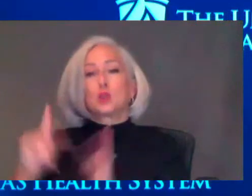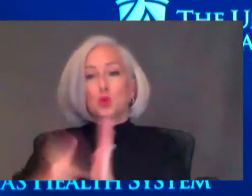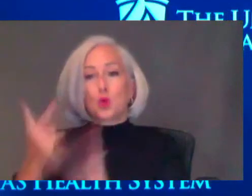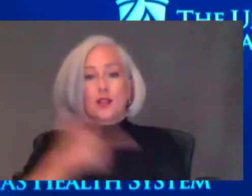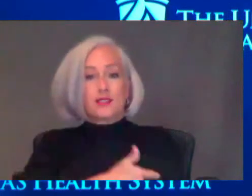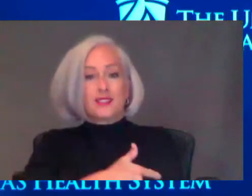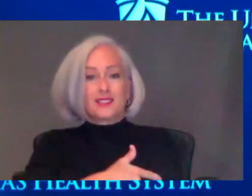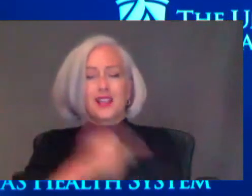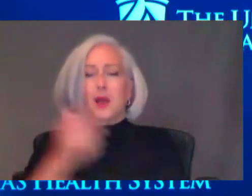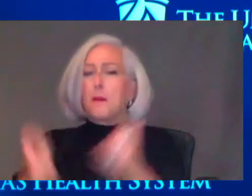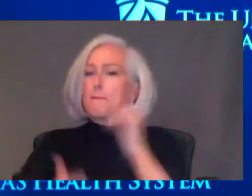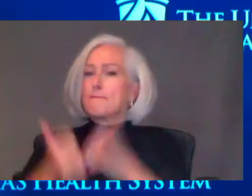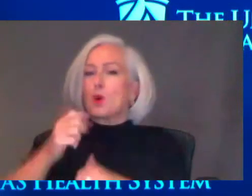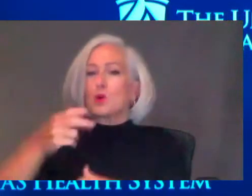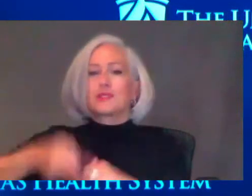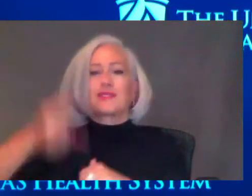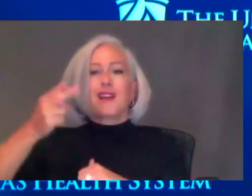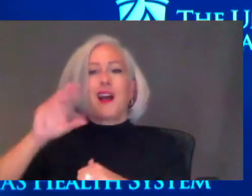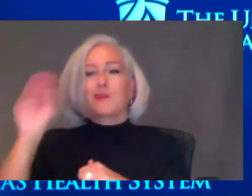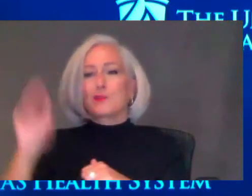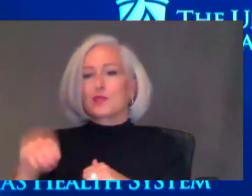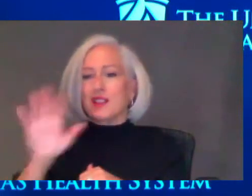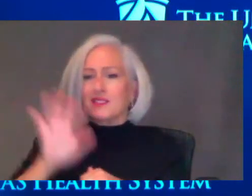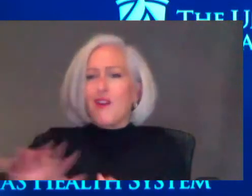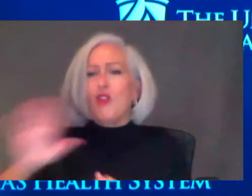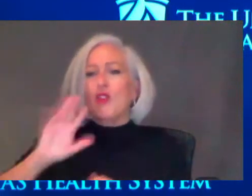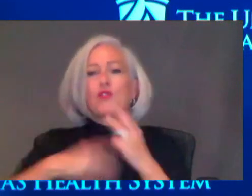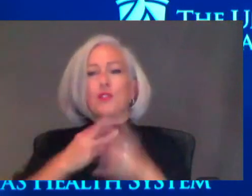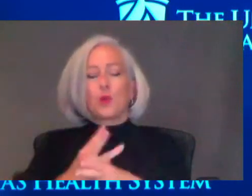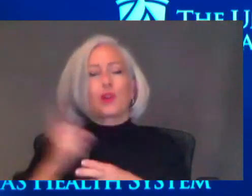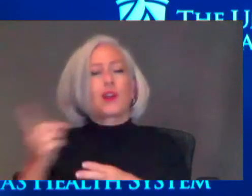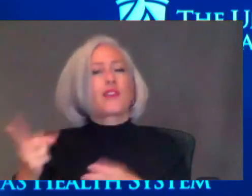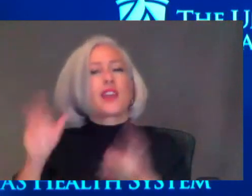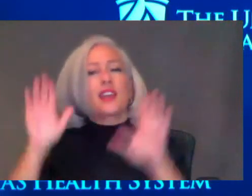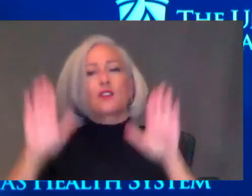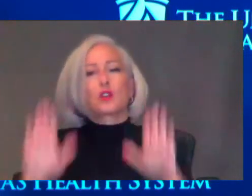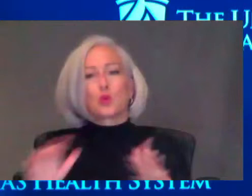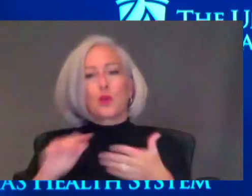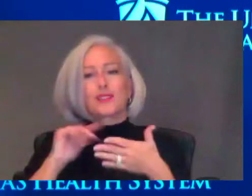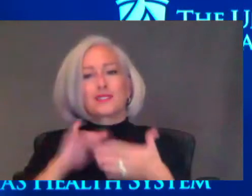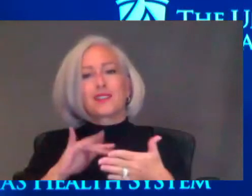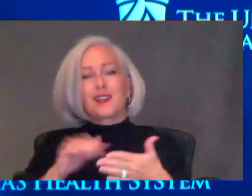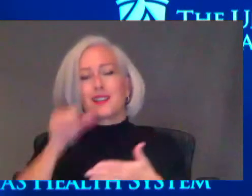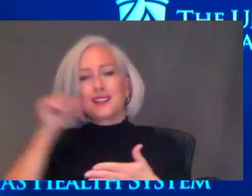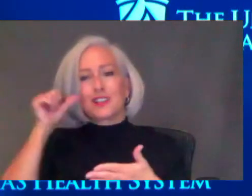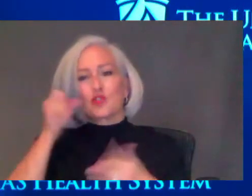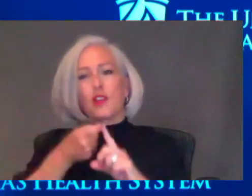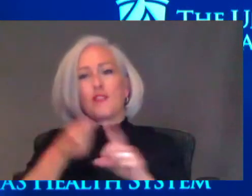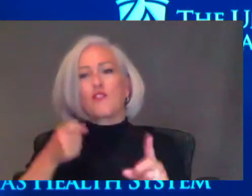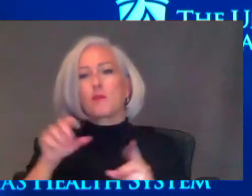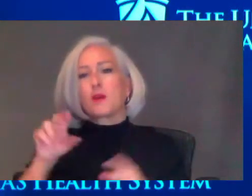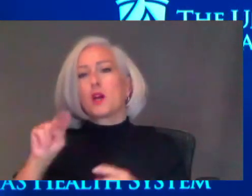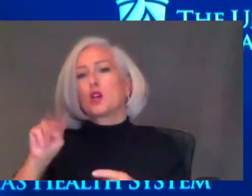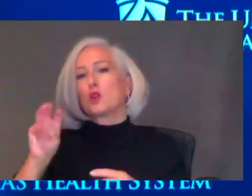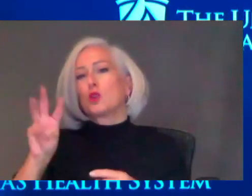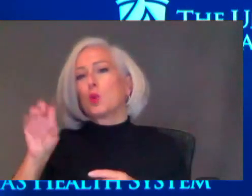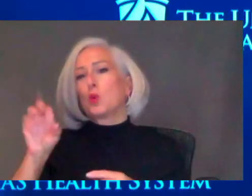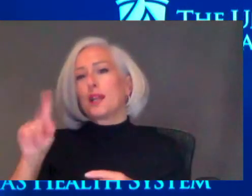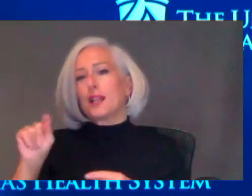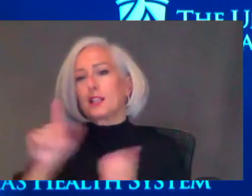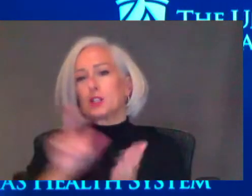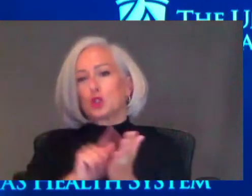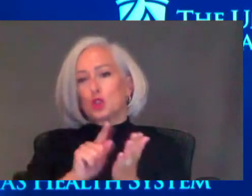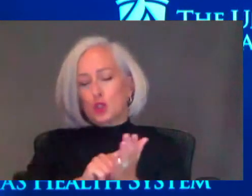the antibody levels waned over a 6-month period of time, down to about 20% where they started, protection against